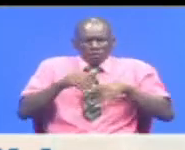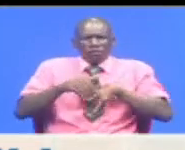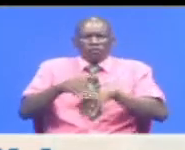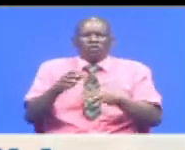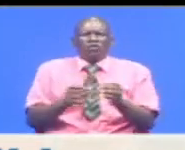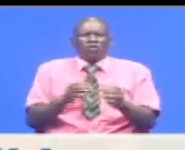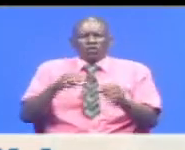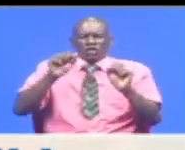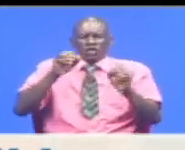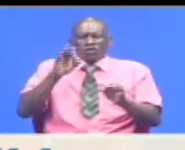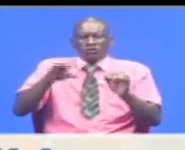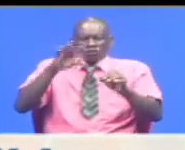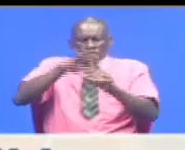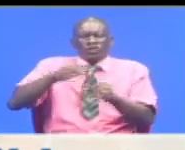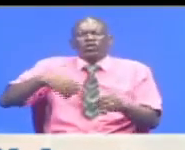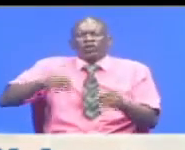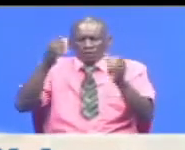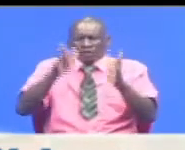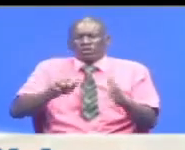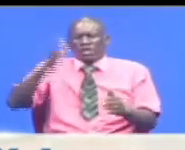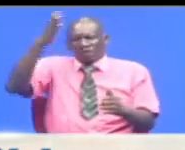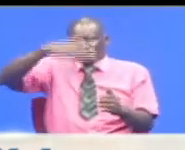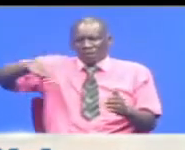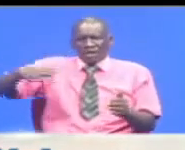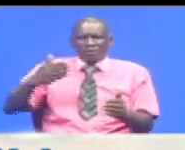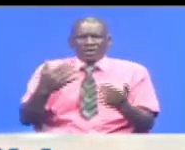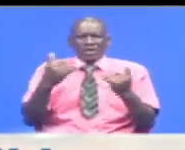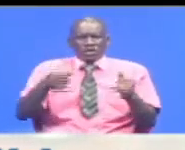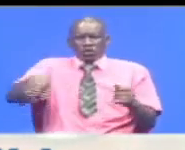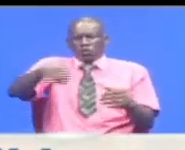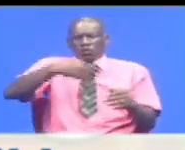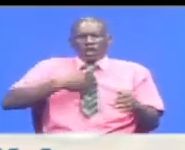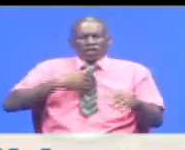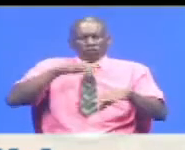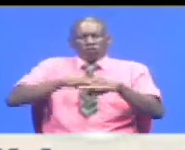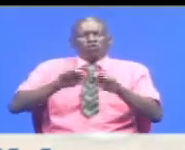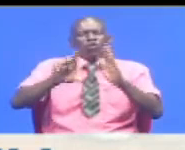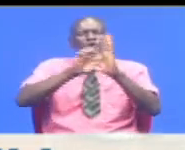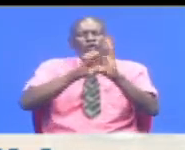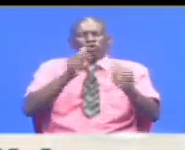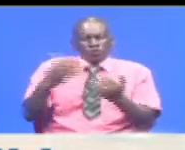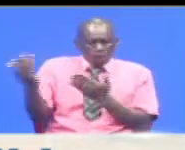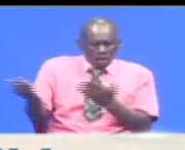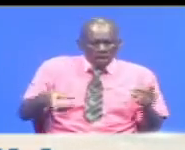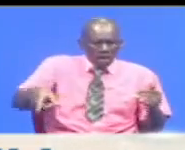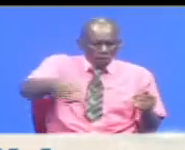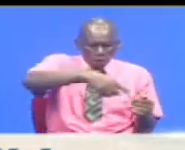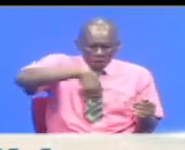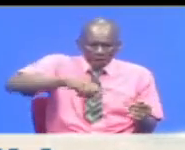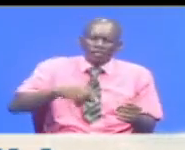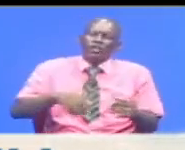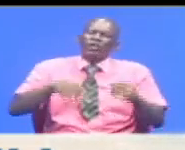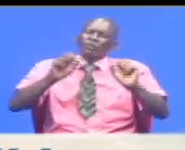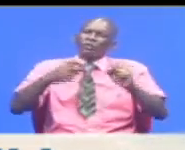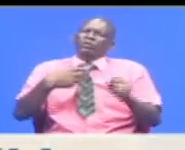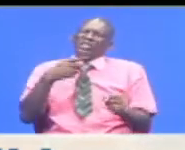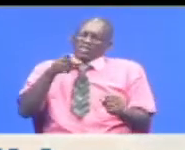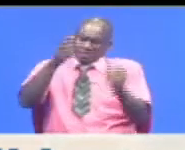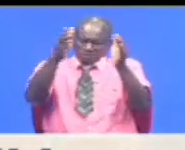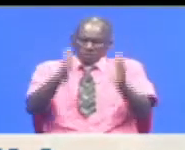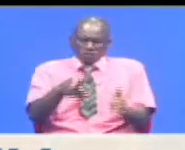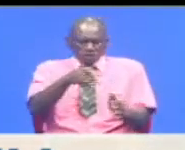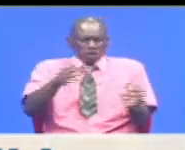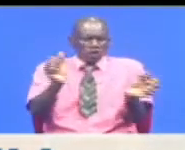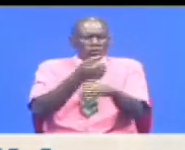the right person in parliament, then we will even get good laws that will allow us to be able to say this person cannot